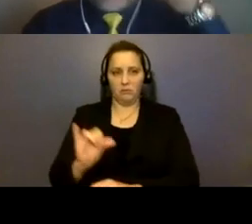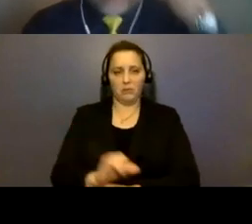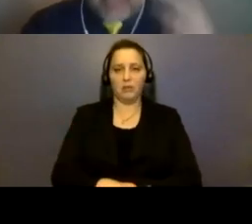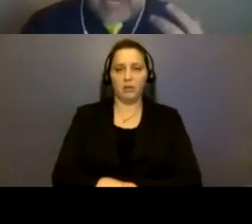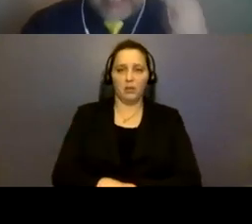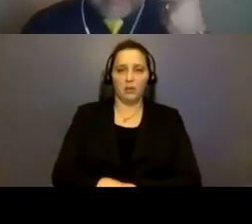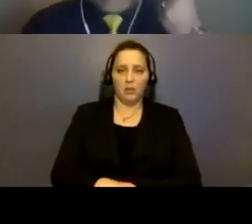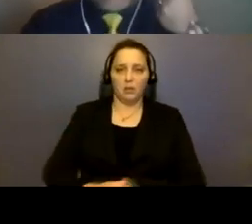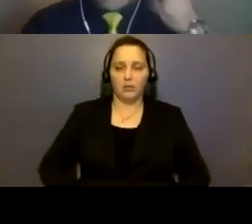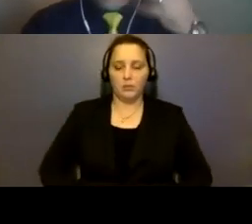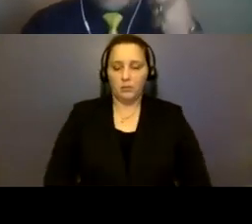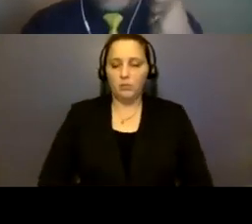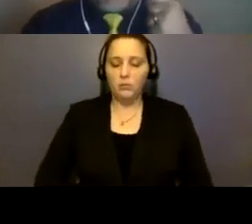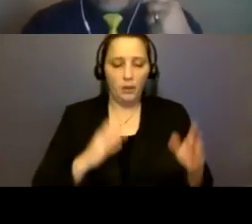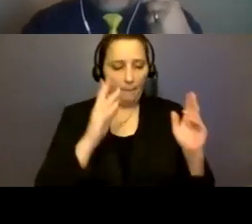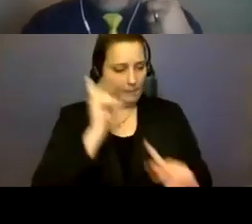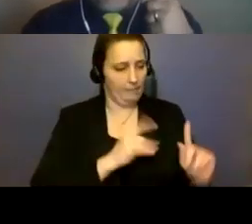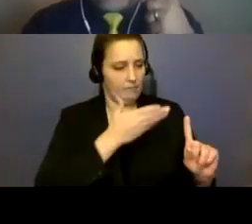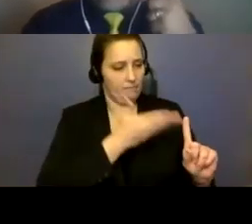perhaps not as